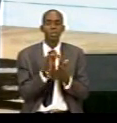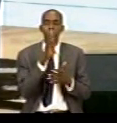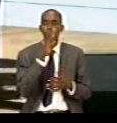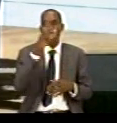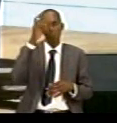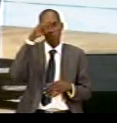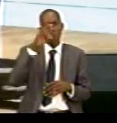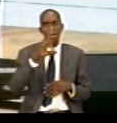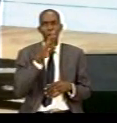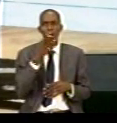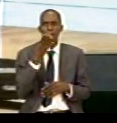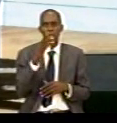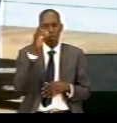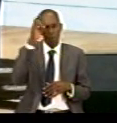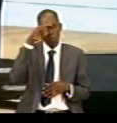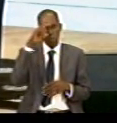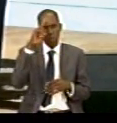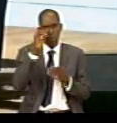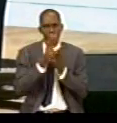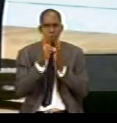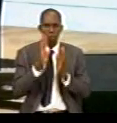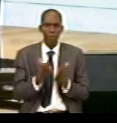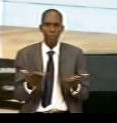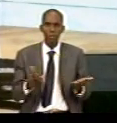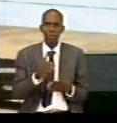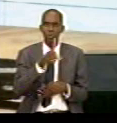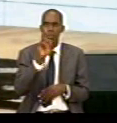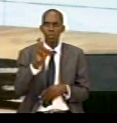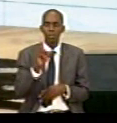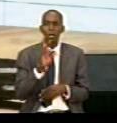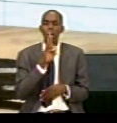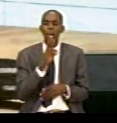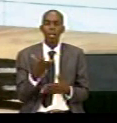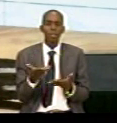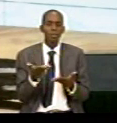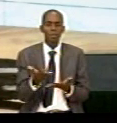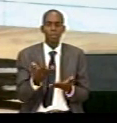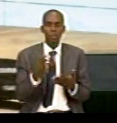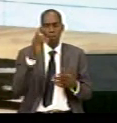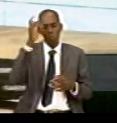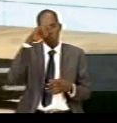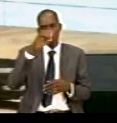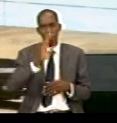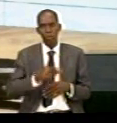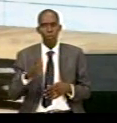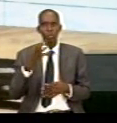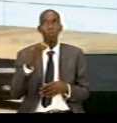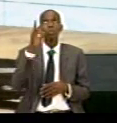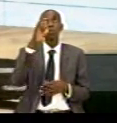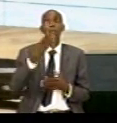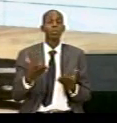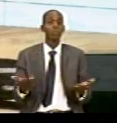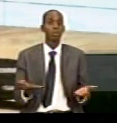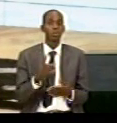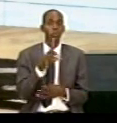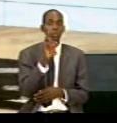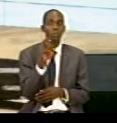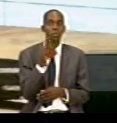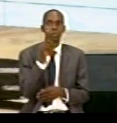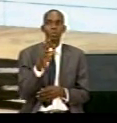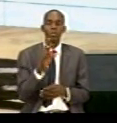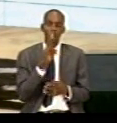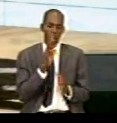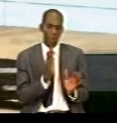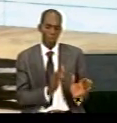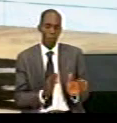there wise believers here today? I said, are there wise children of God here today? You are getting